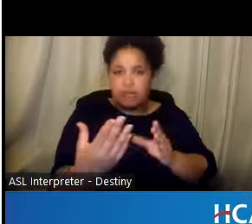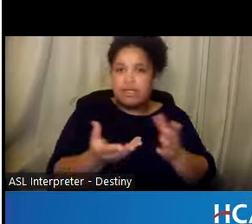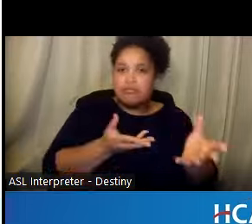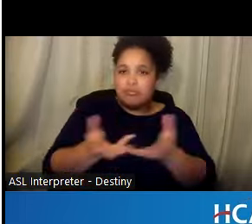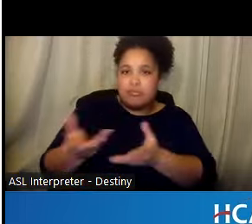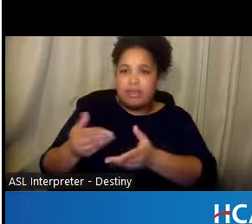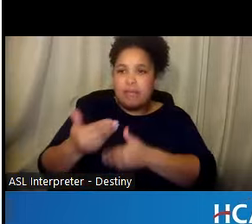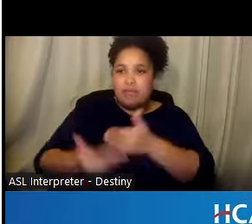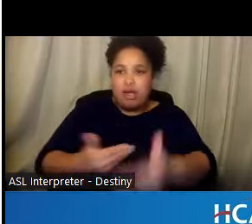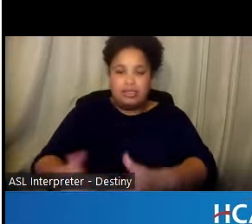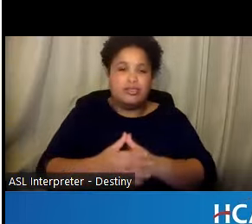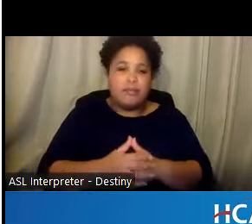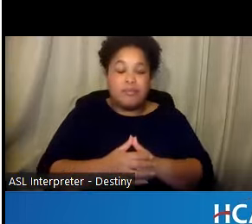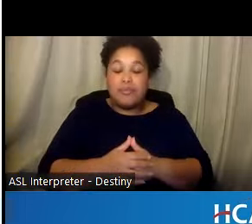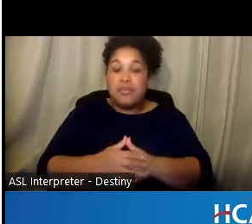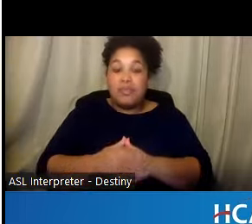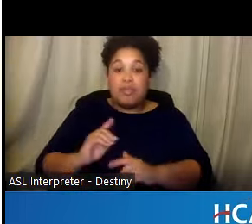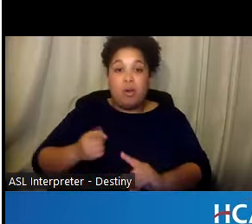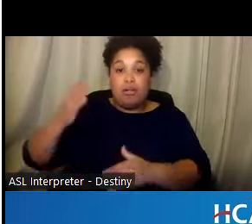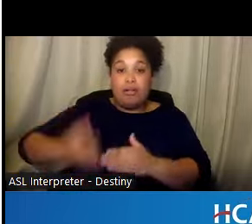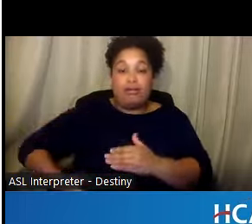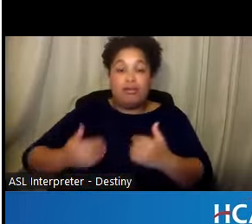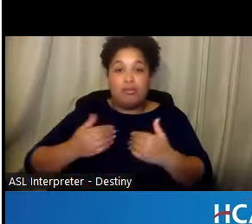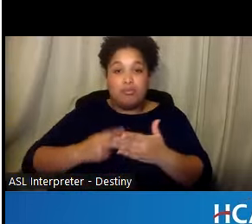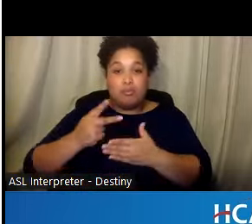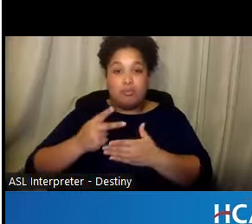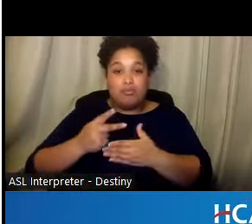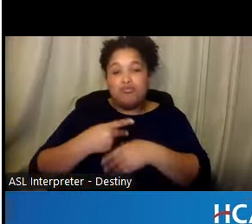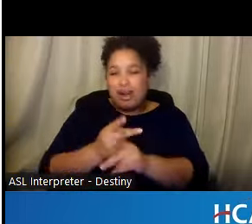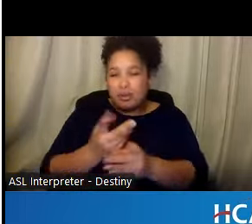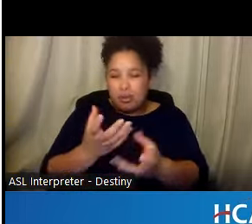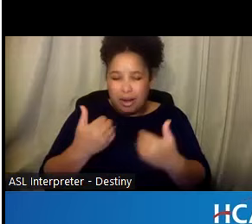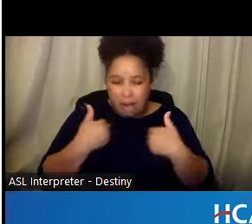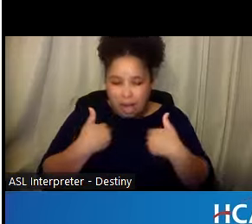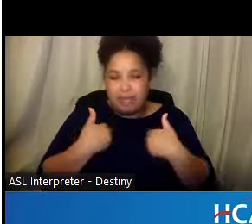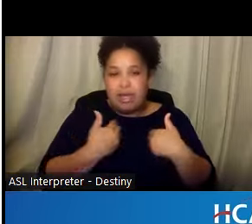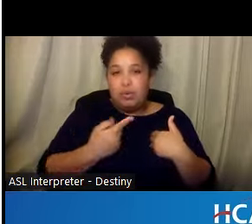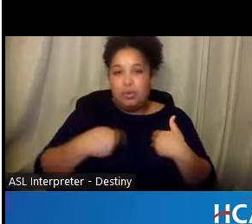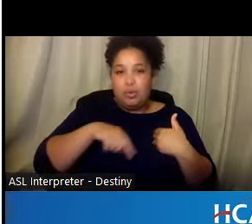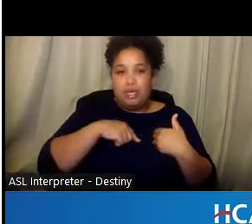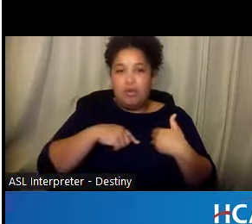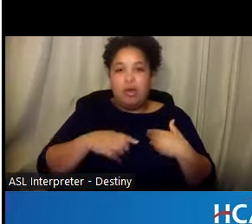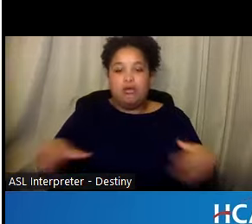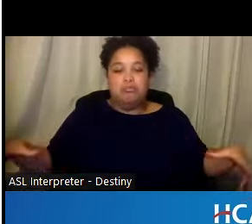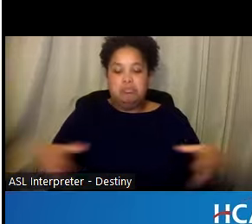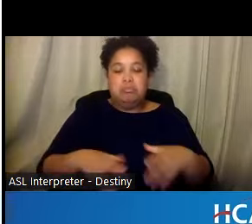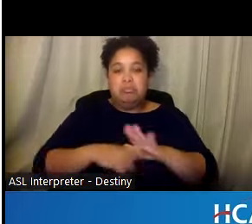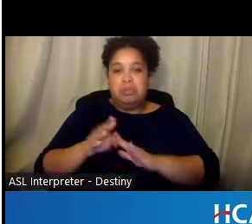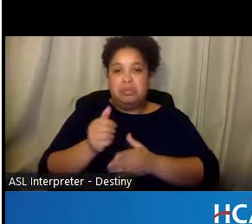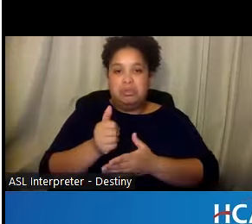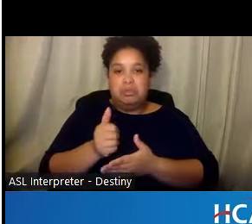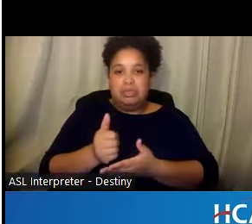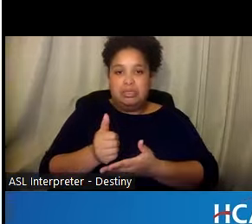the product that we want to have sort of built together is a high-level set of